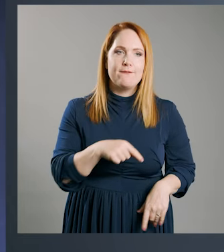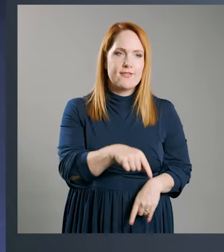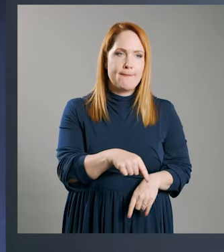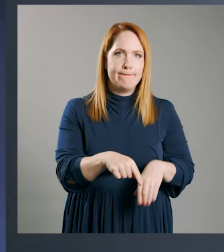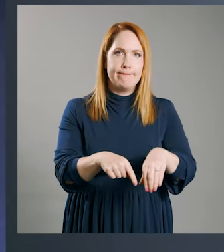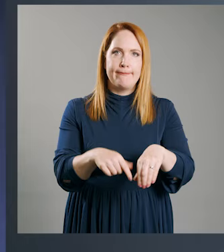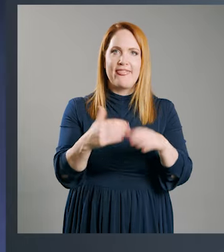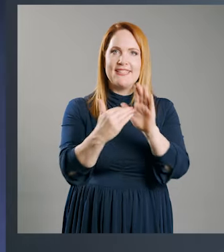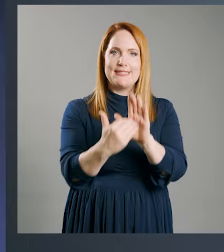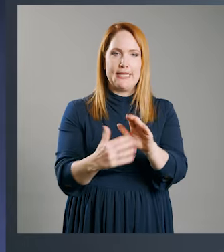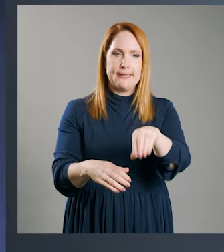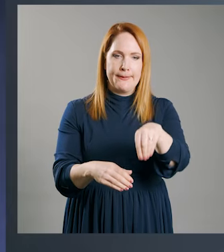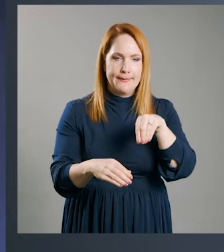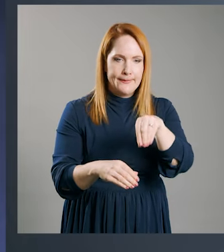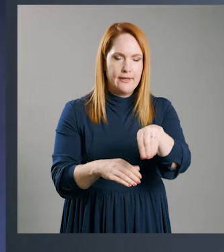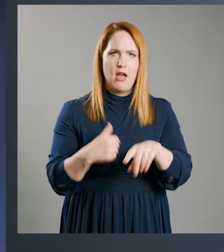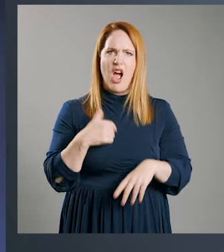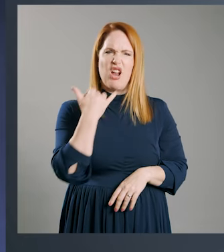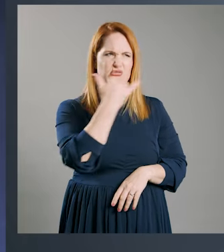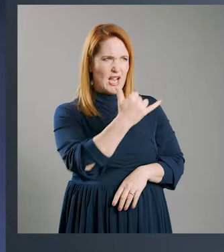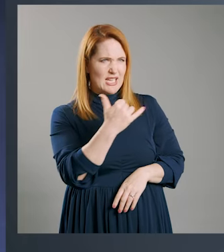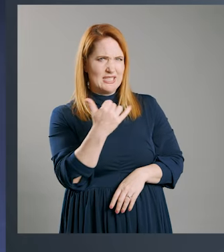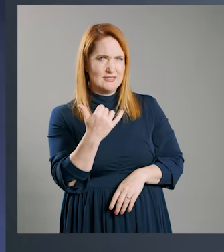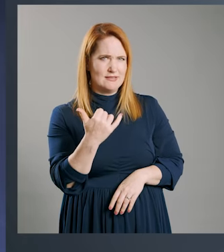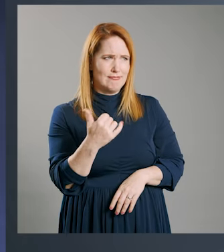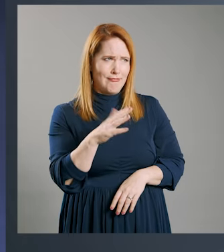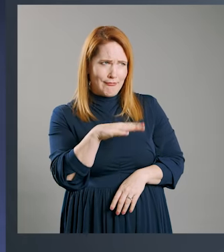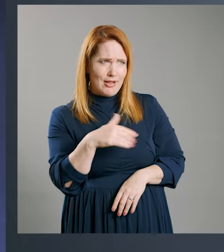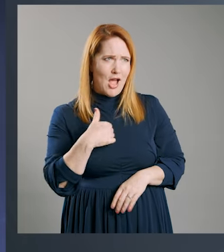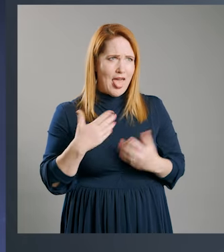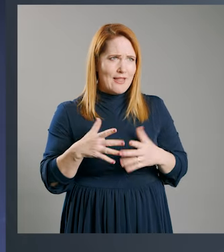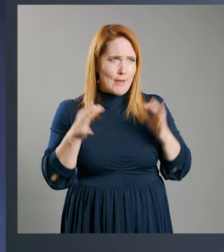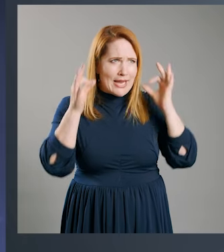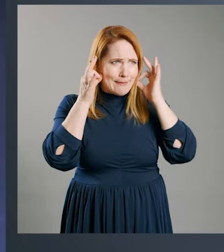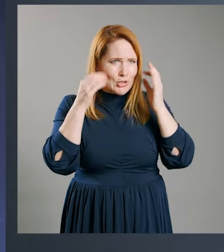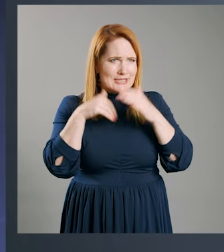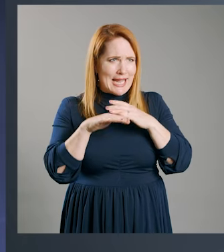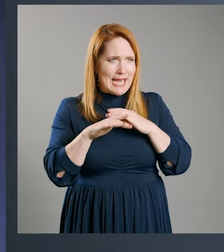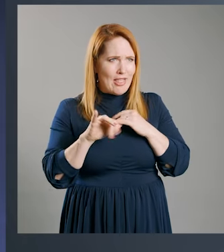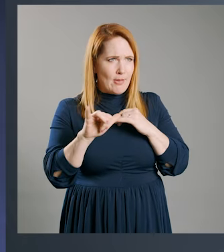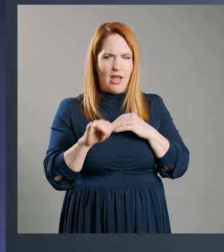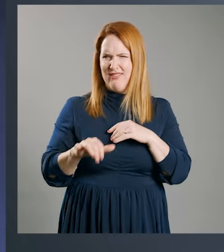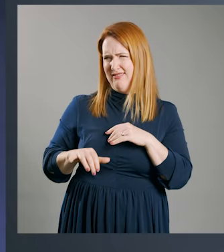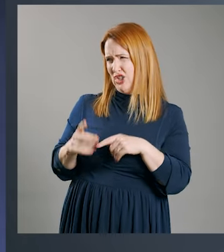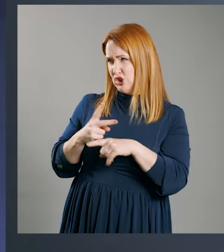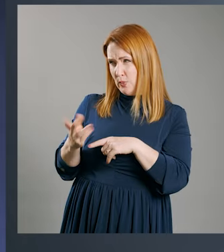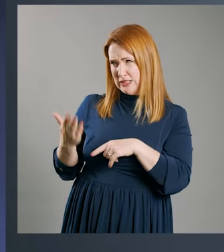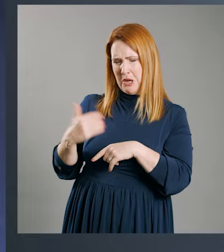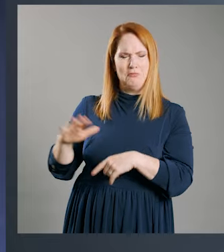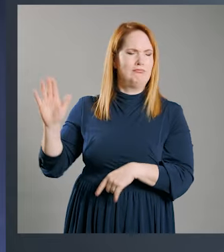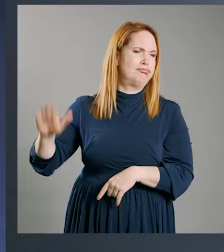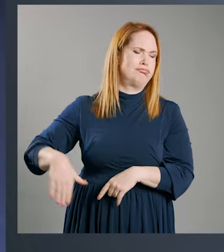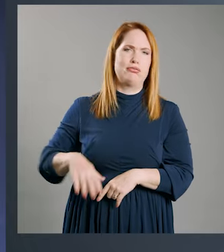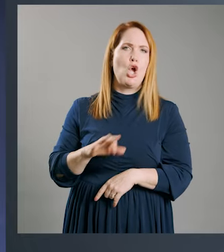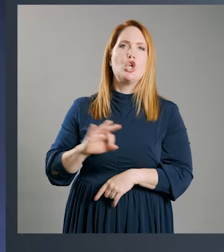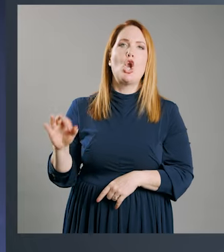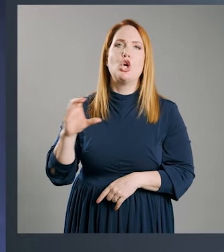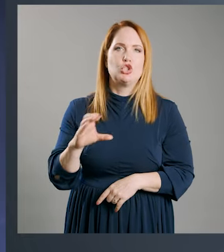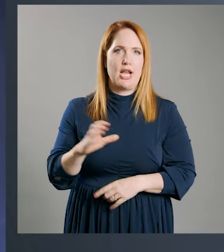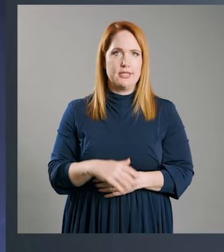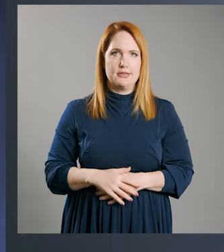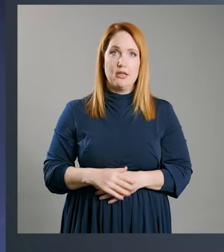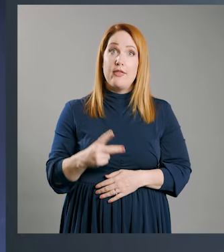and she said, you know what? You're not going to have them back. Like, it's been 2 weeks. Like, you're not going to get them back. Well, then 2 weeks later, she